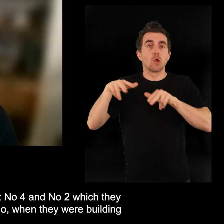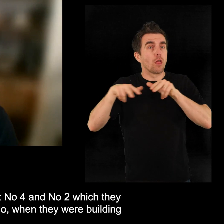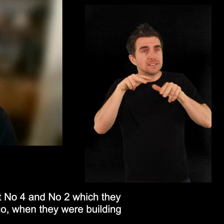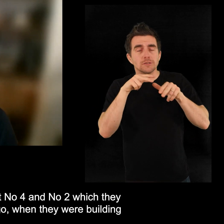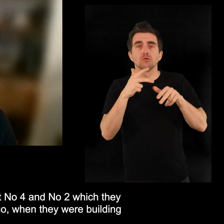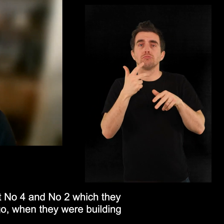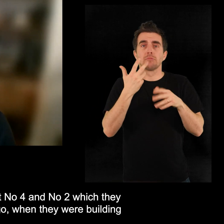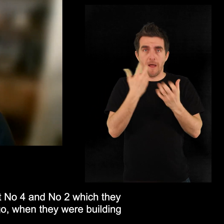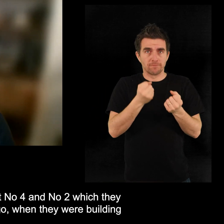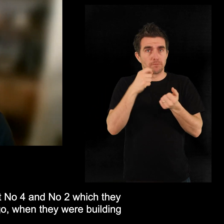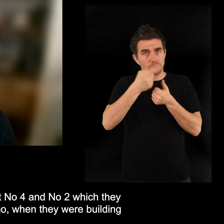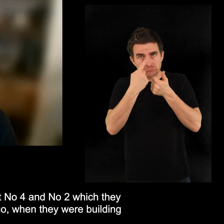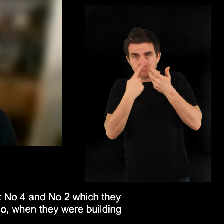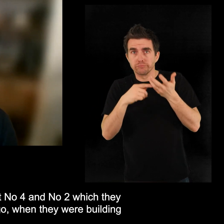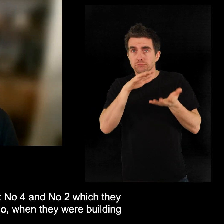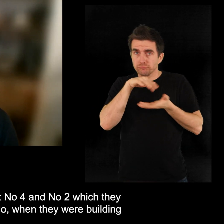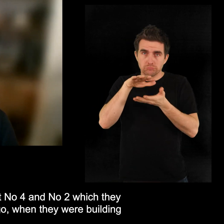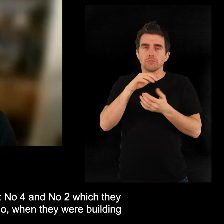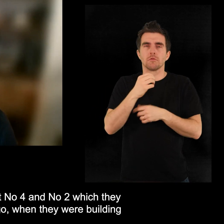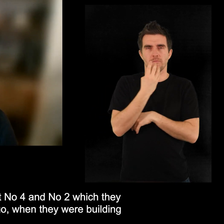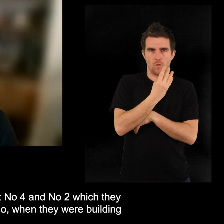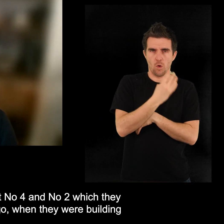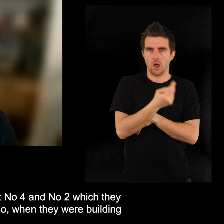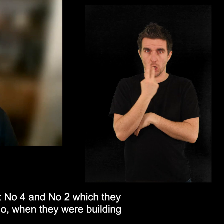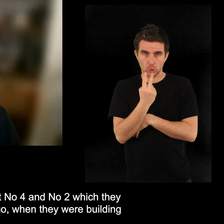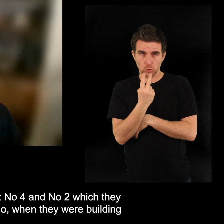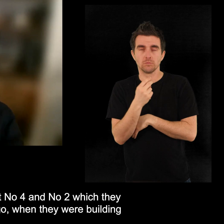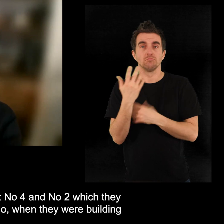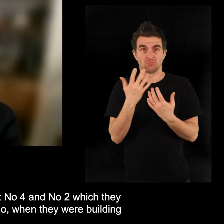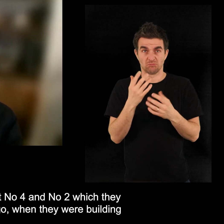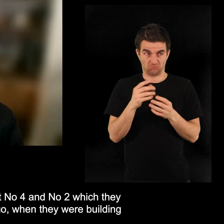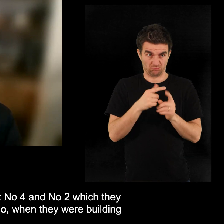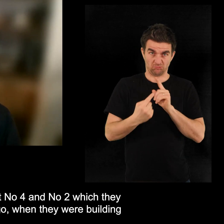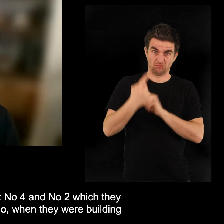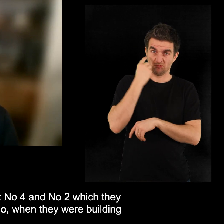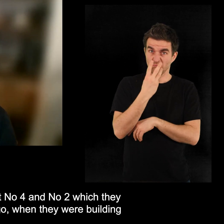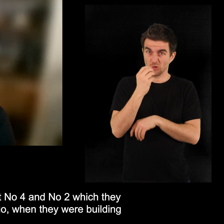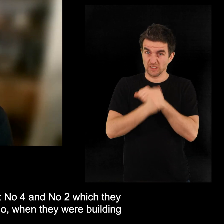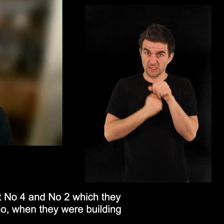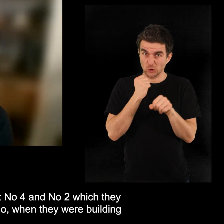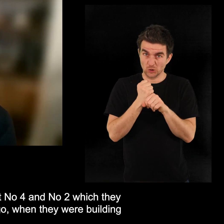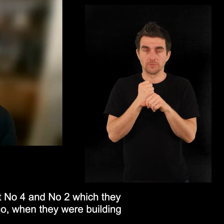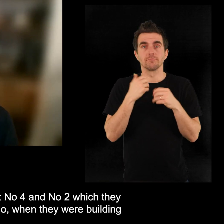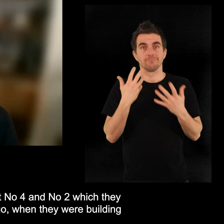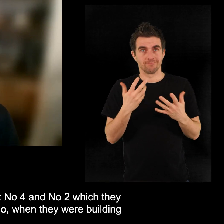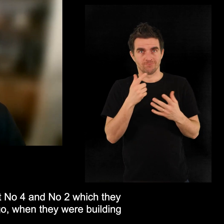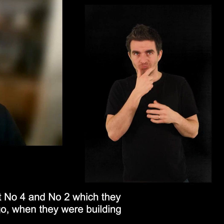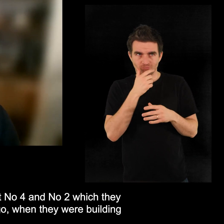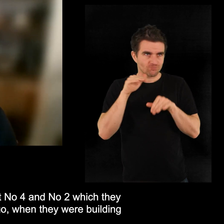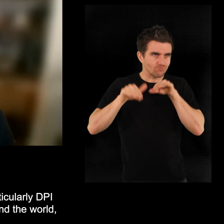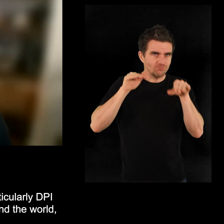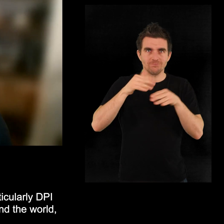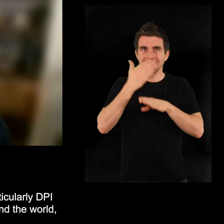organizational resource kit number 4 and number 2, which they produced nearly 30 years ago when they were